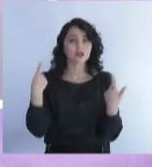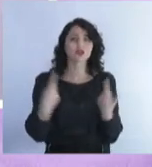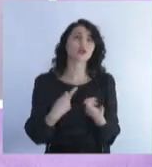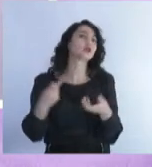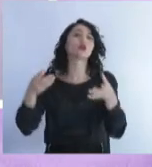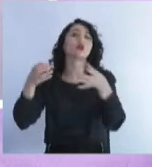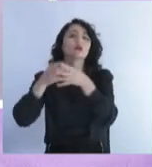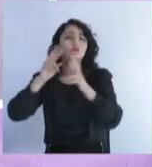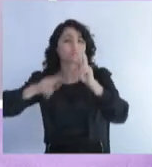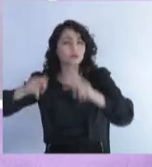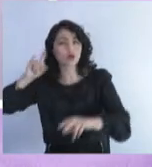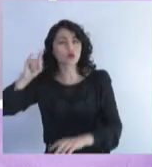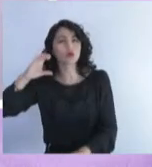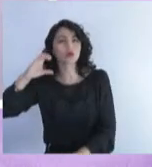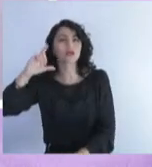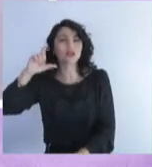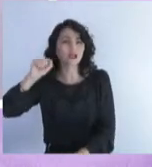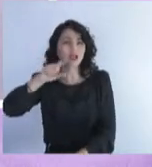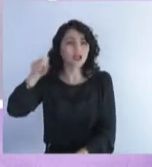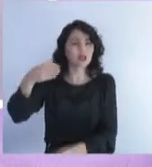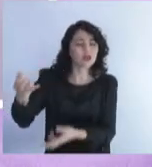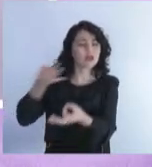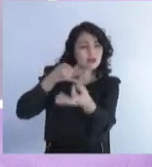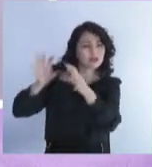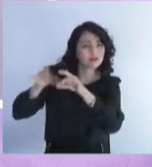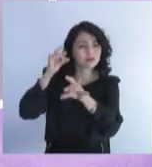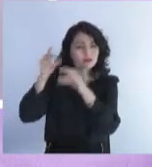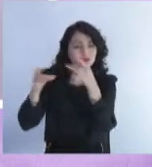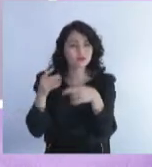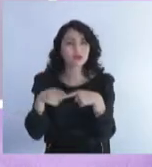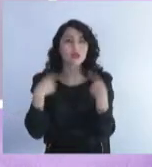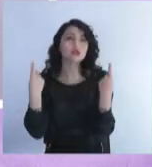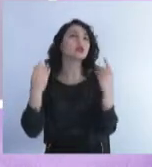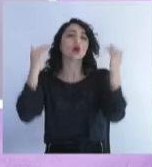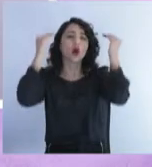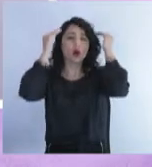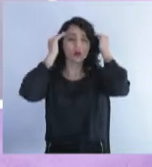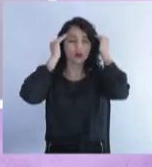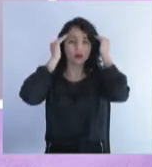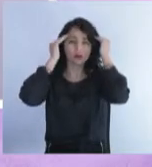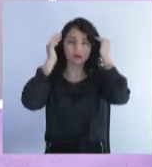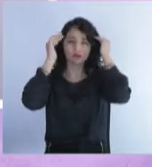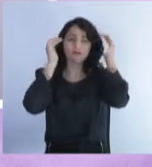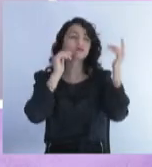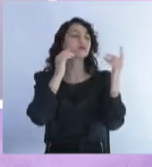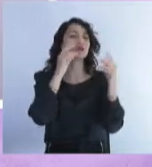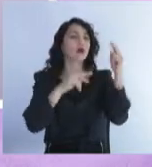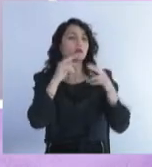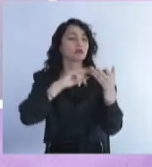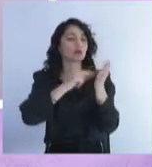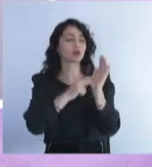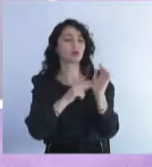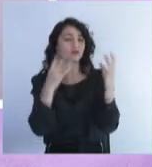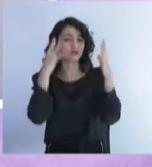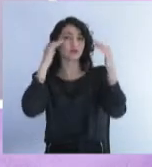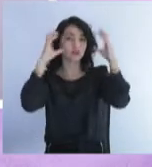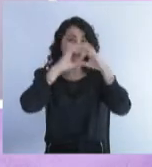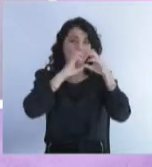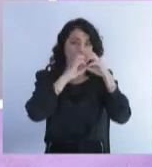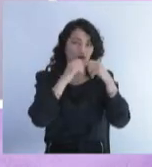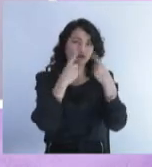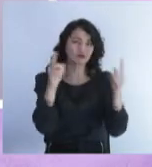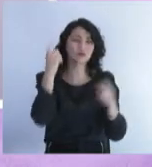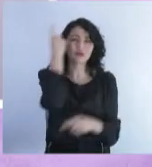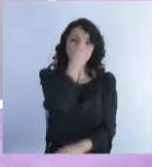at UCLA tells us it already changes what's going on in your brain. It takes energy away from the worrisome